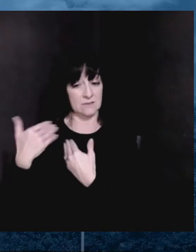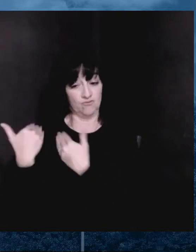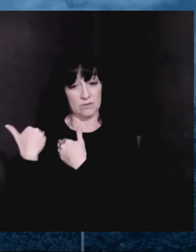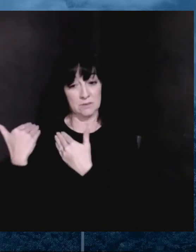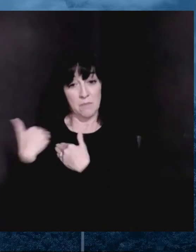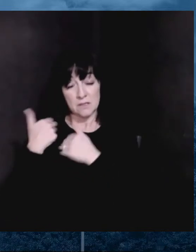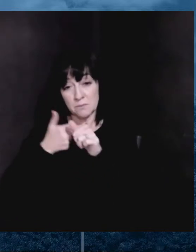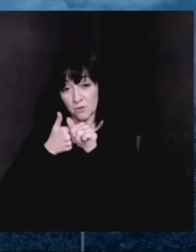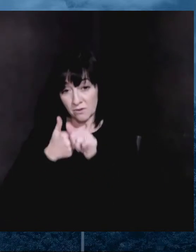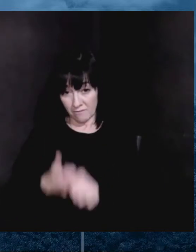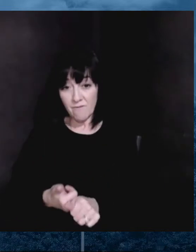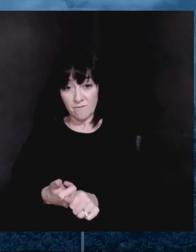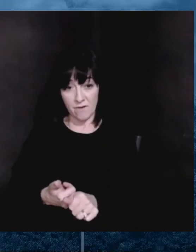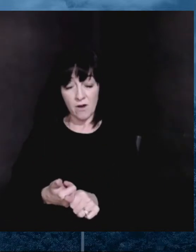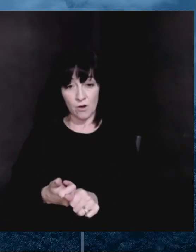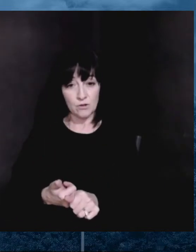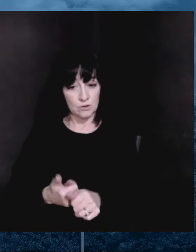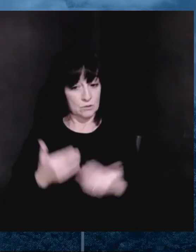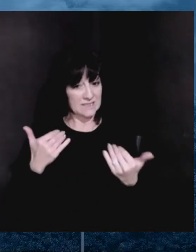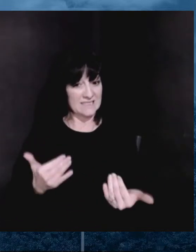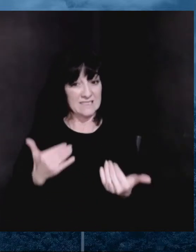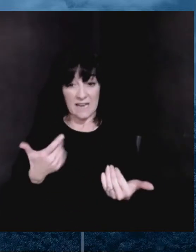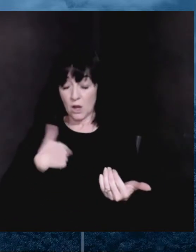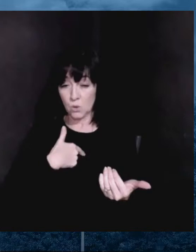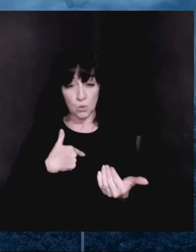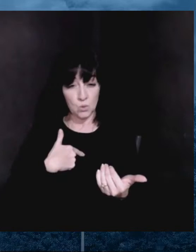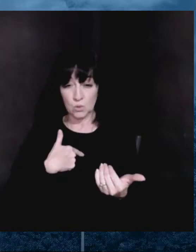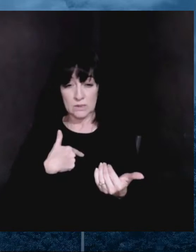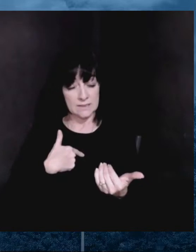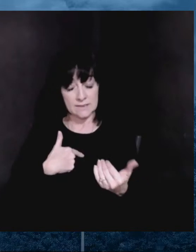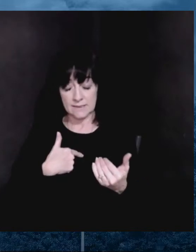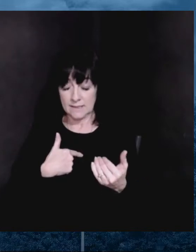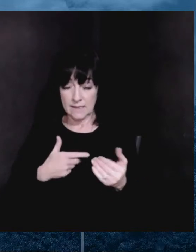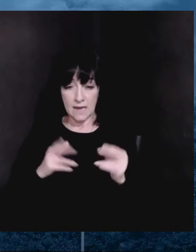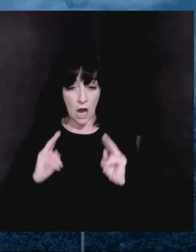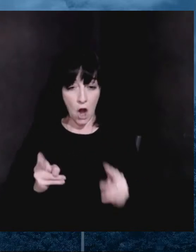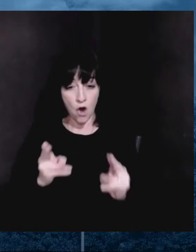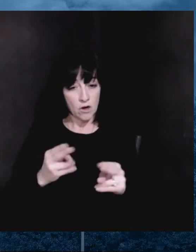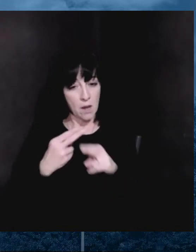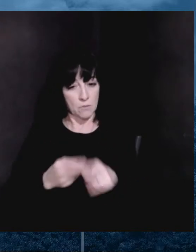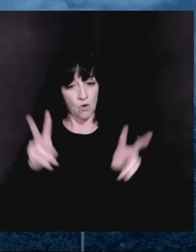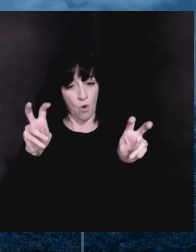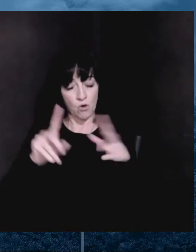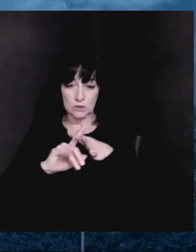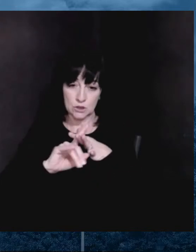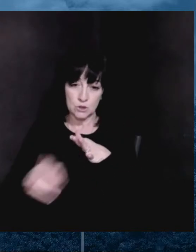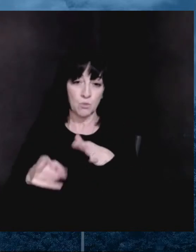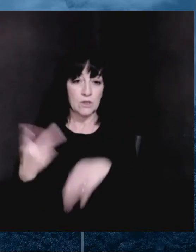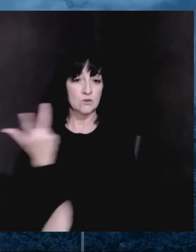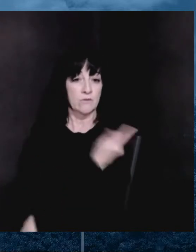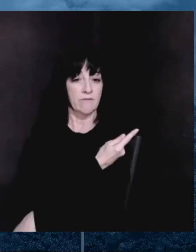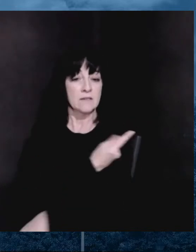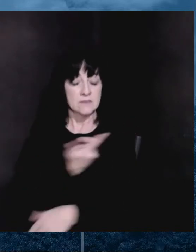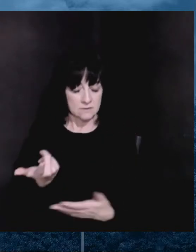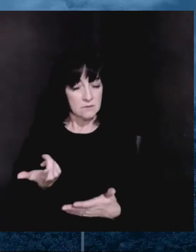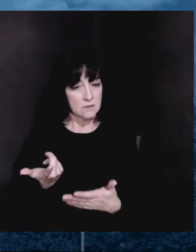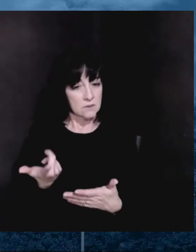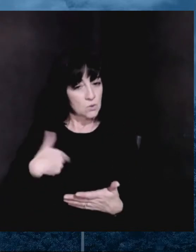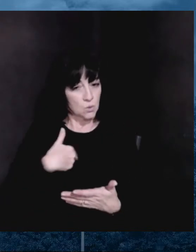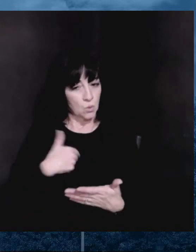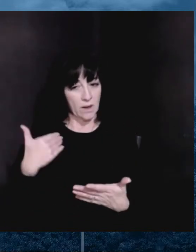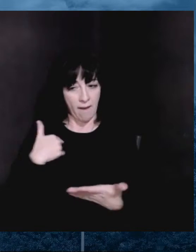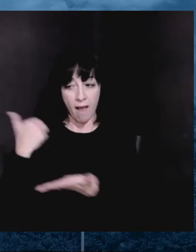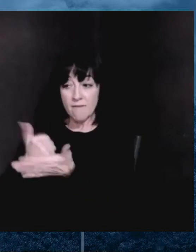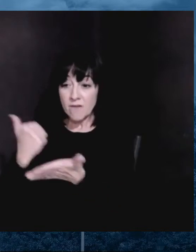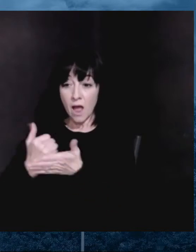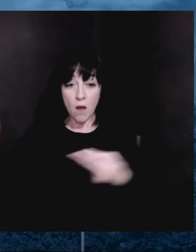We've got a sprint right now going on with the vaccines that we've already received, and we've got help hopefully along the